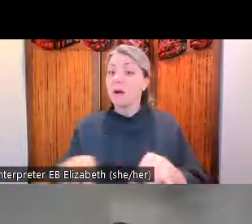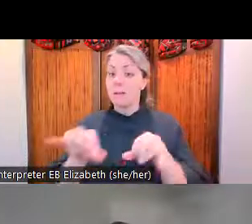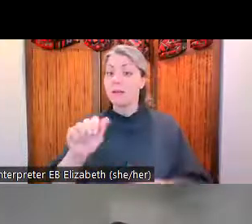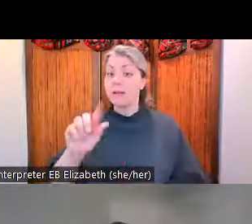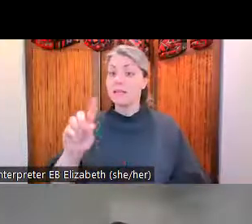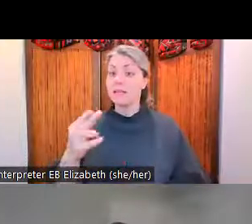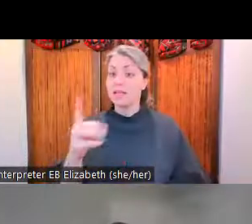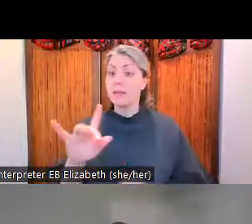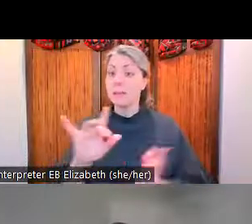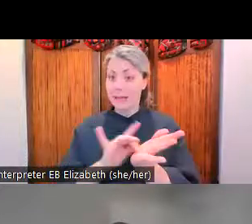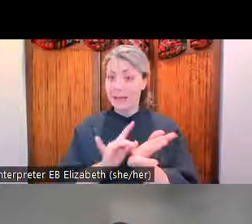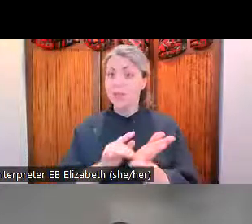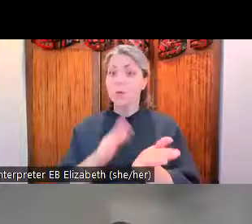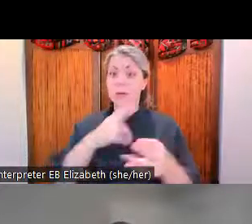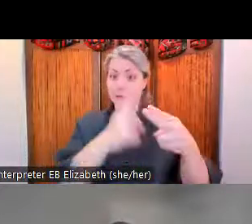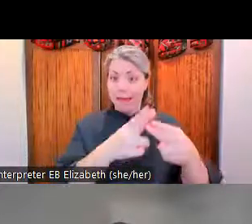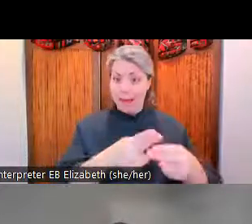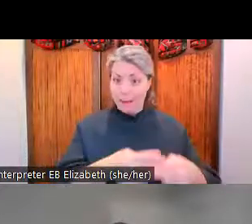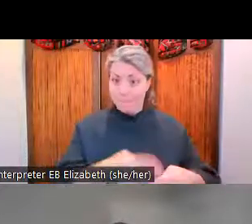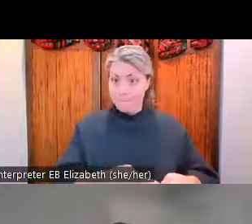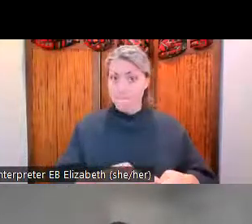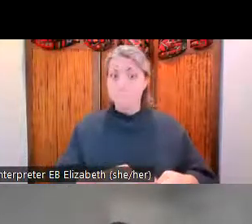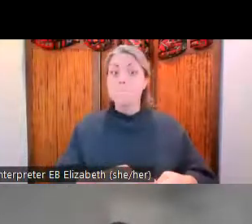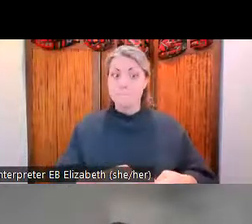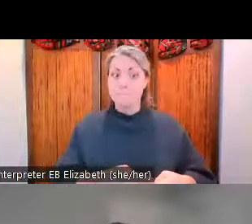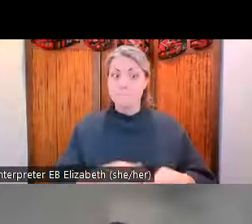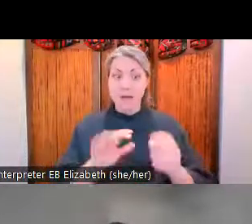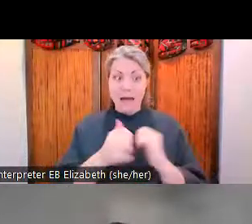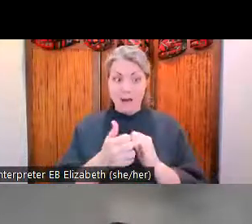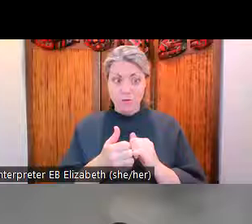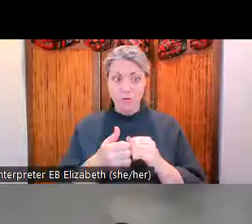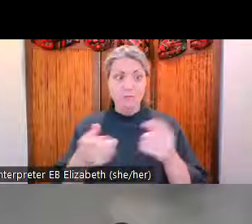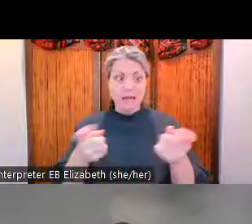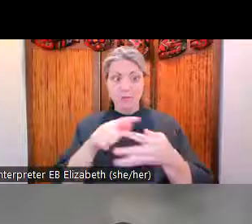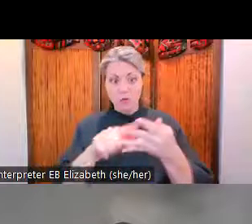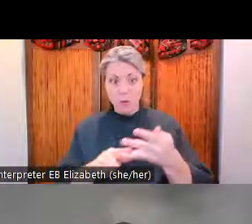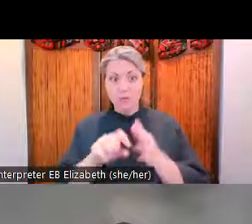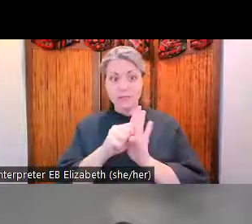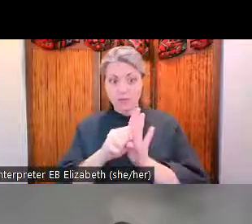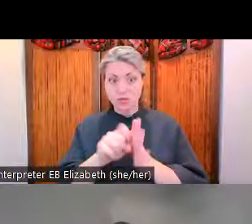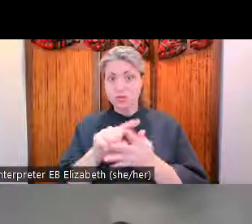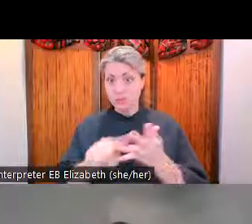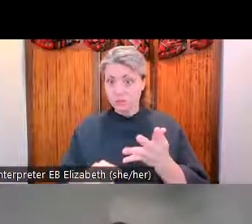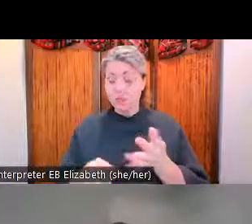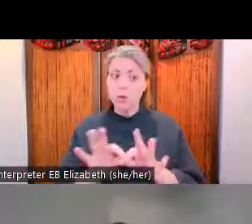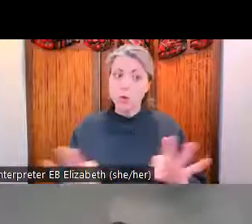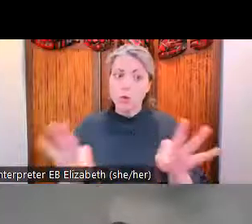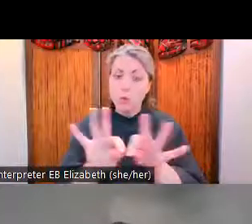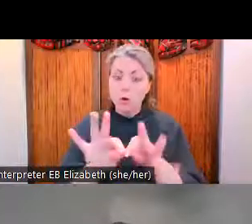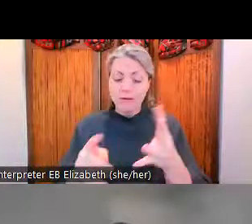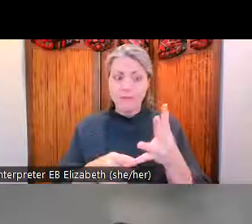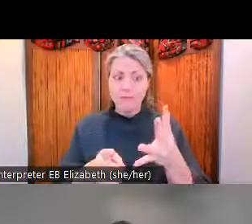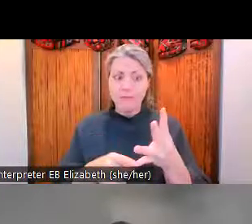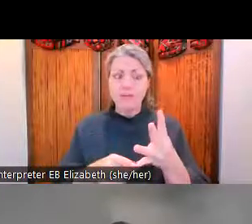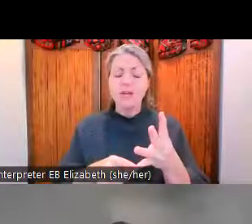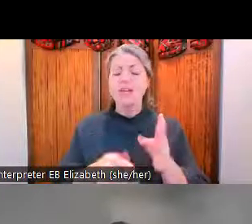medicines that are used to address hyperactivity, inattention, and impulsivity. And it's very important to me to share resources because it